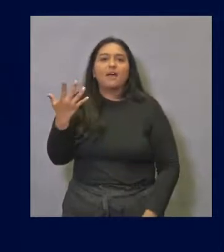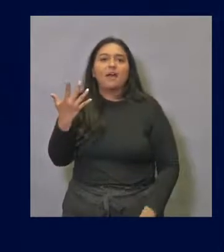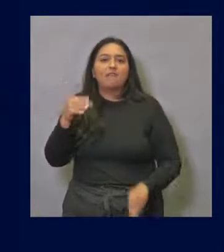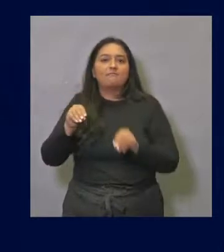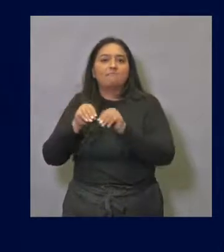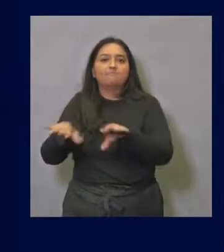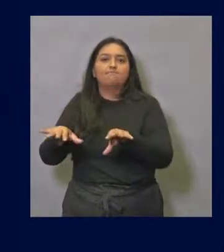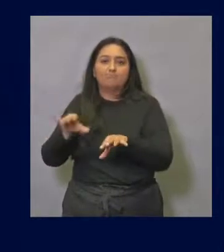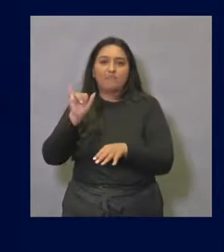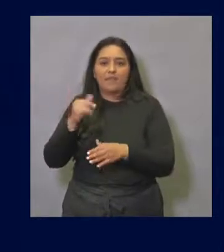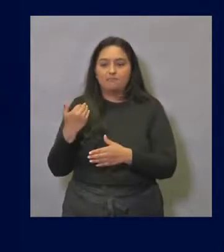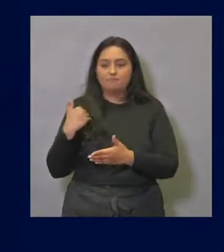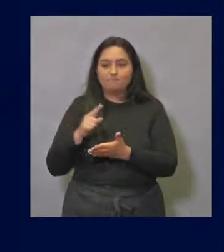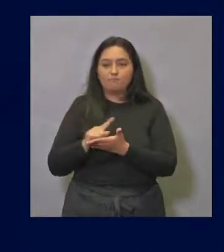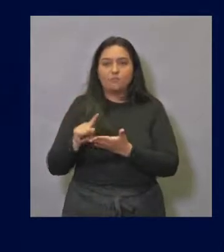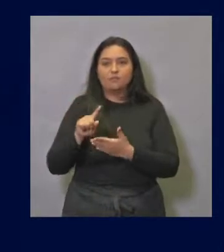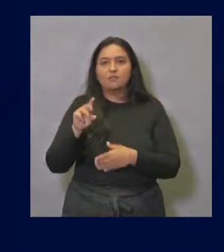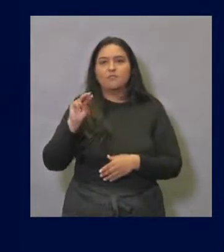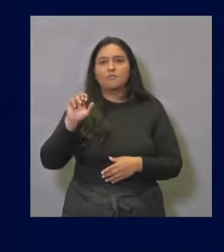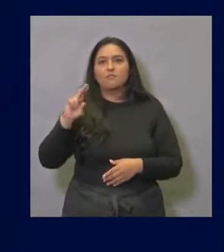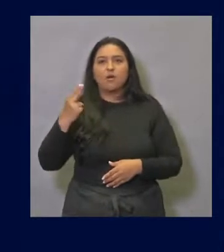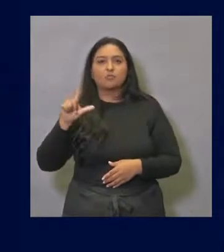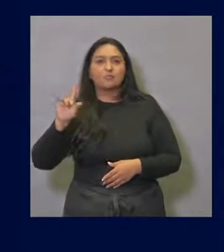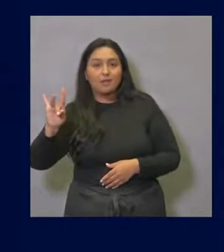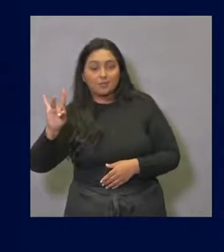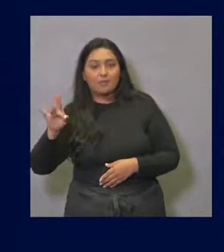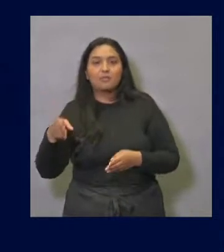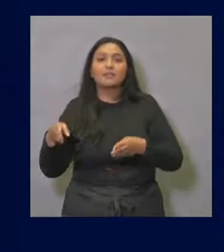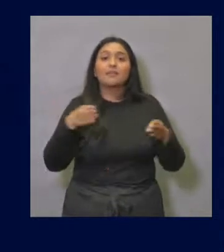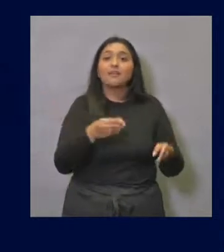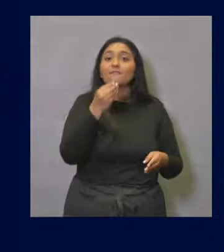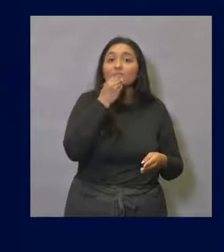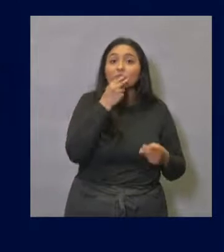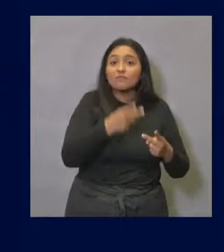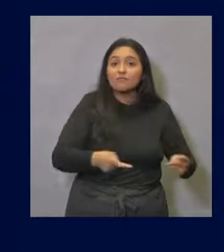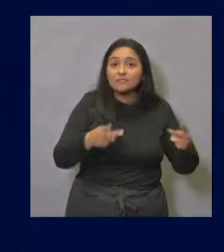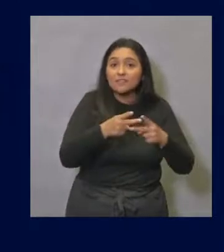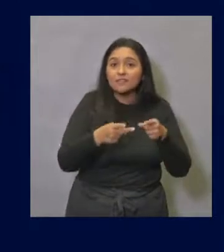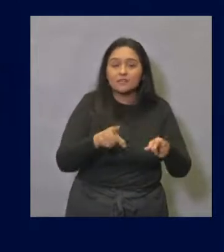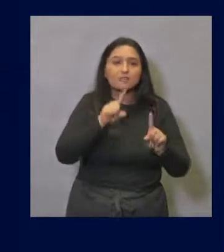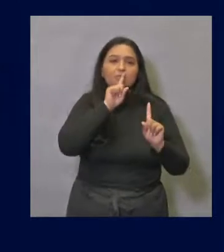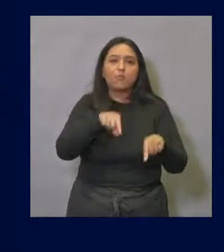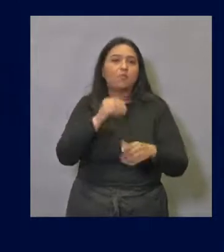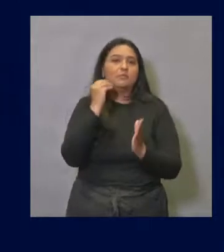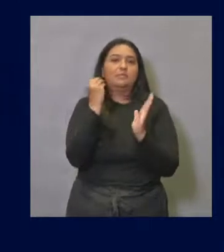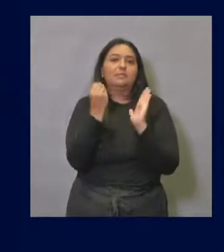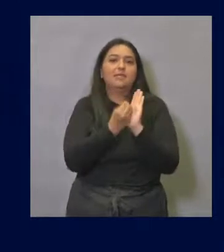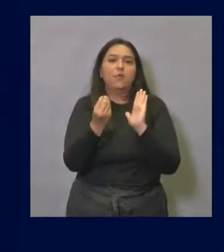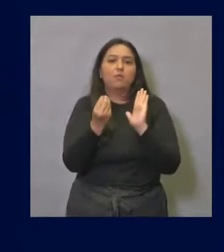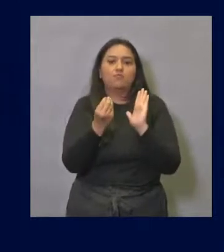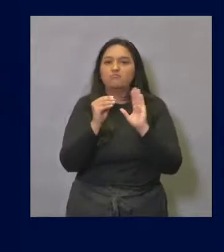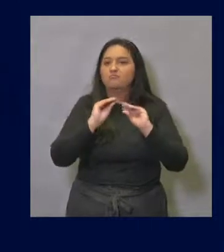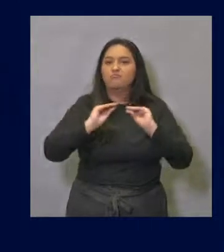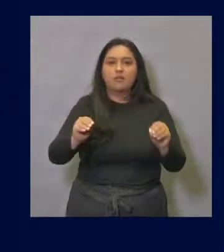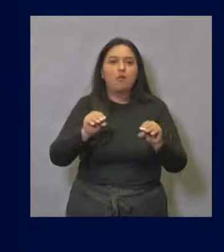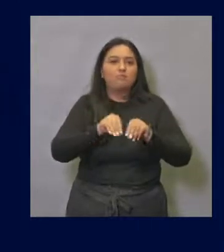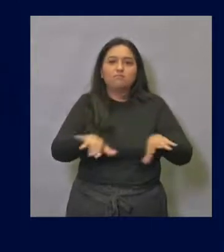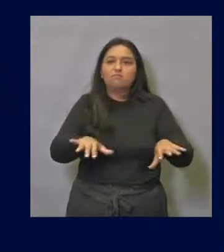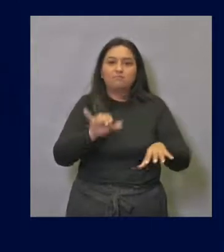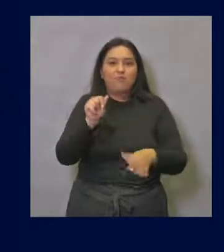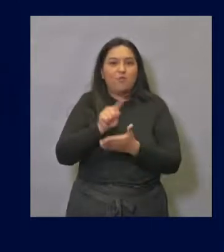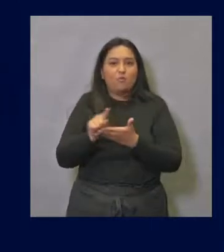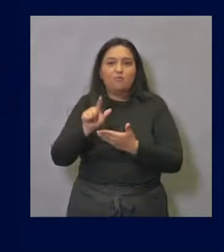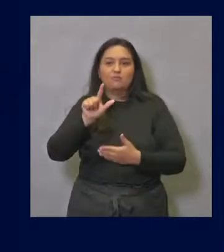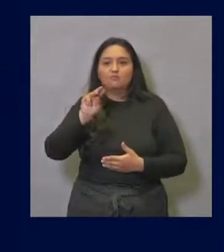March 28th, and food facilities reporting 0 outbreaks that same week. And at the end of March, there were